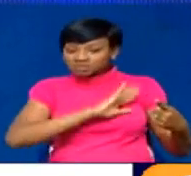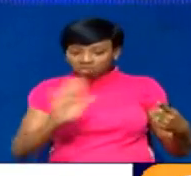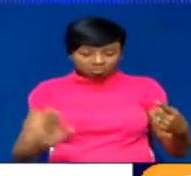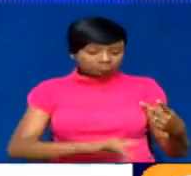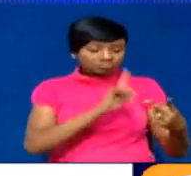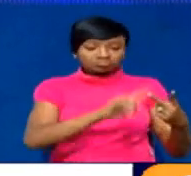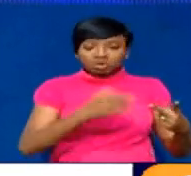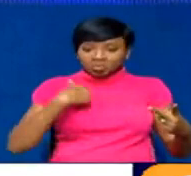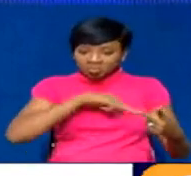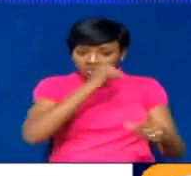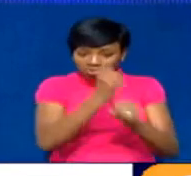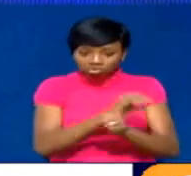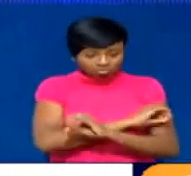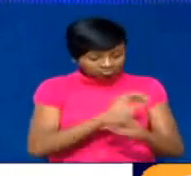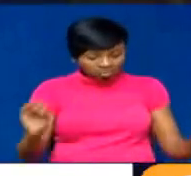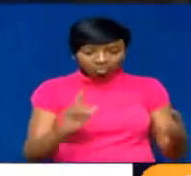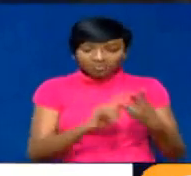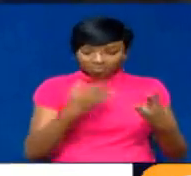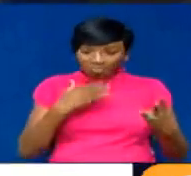do, and don't dare.